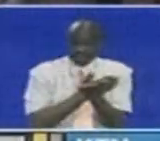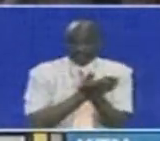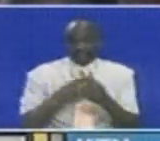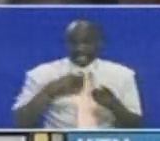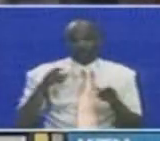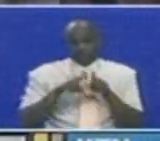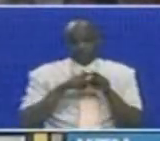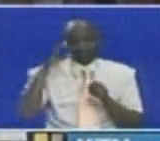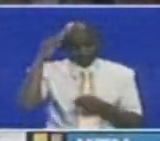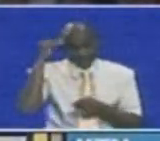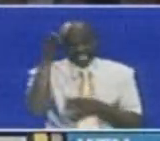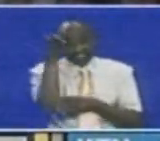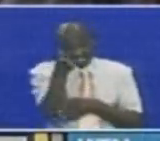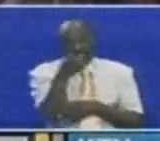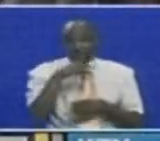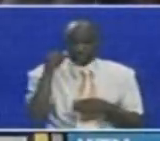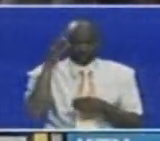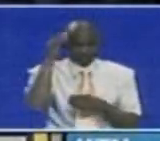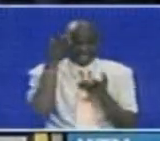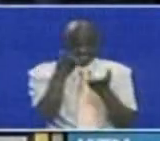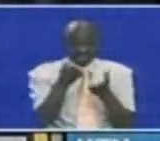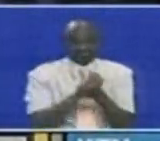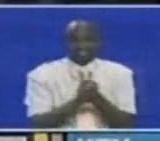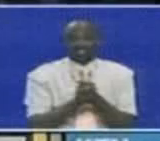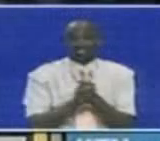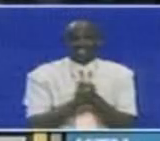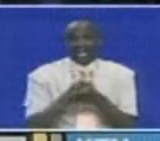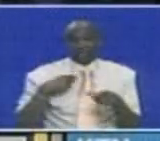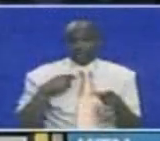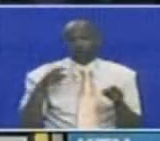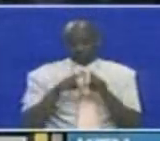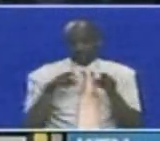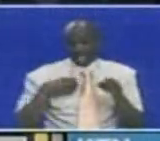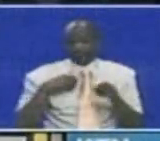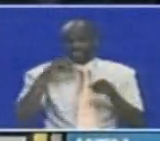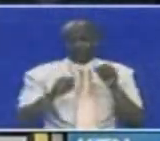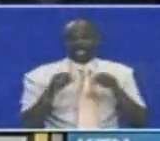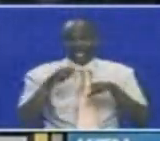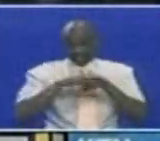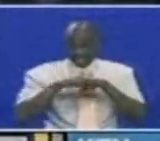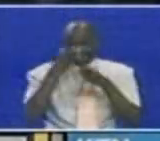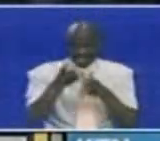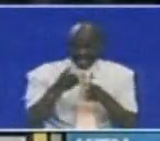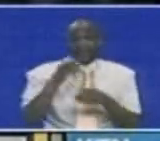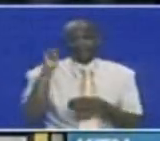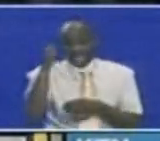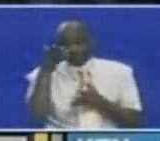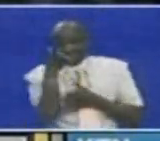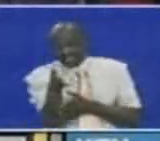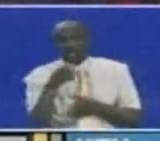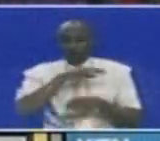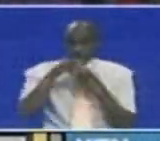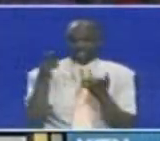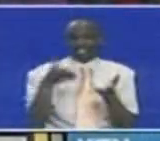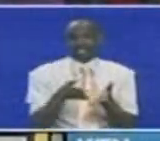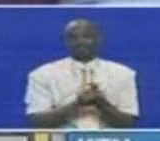have got Kenyan troops, Ugandan troops. In eastern Congo, you have the South African troops, the Tanzanian troops, the Malawian troops, and all of the rest.